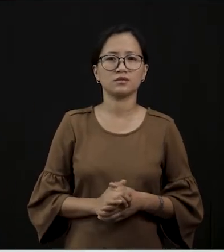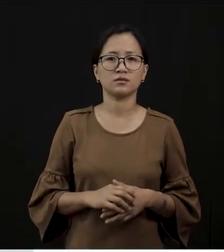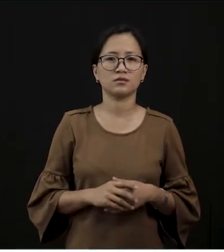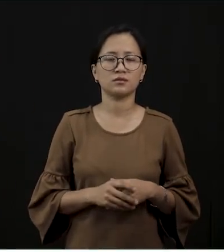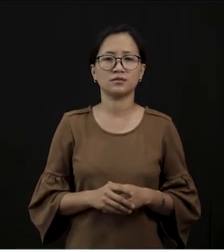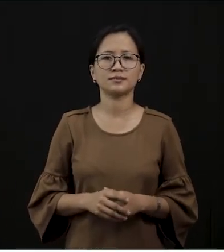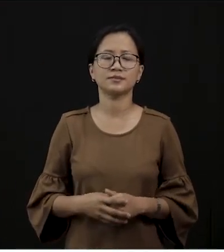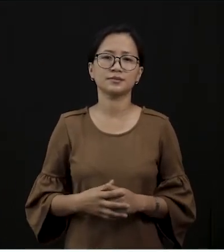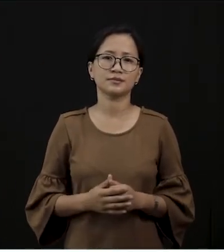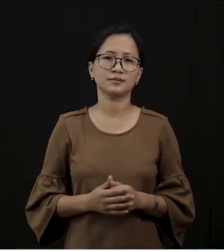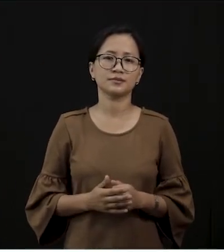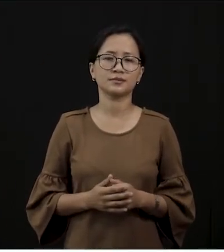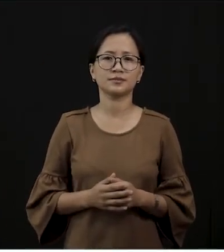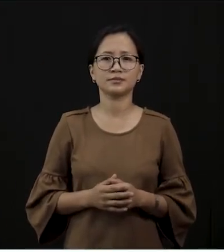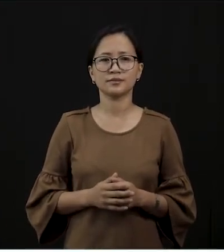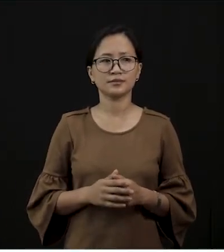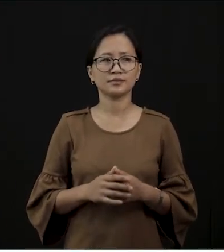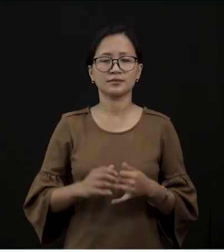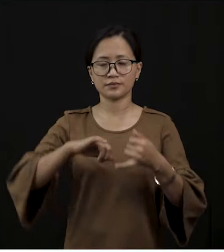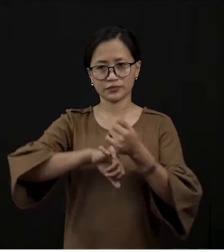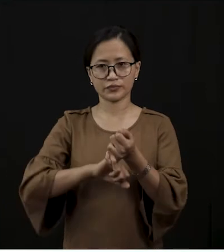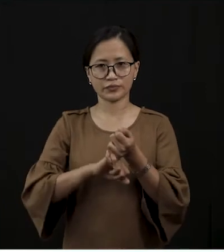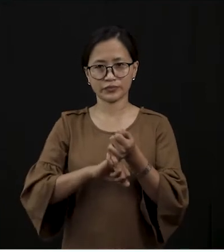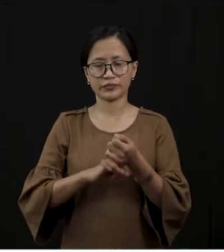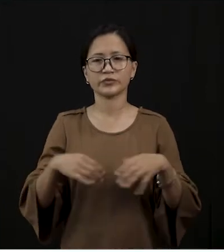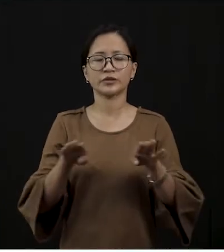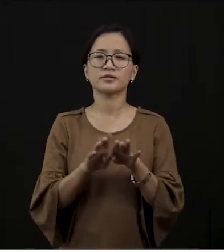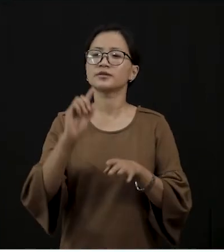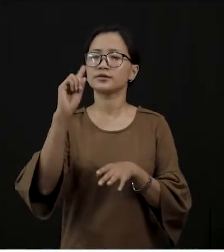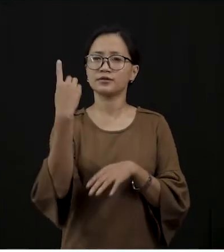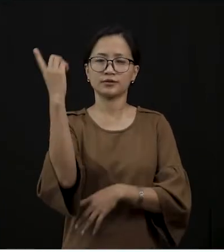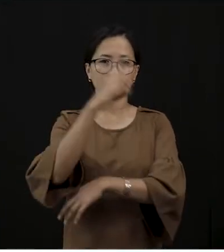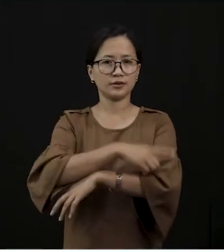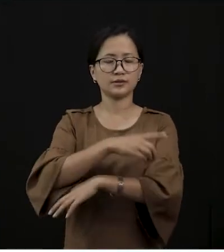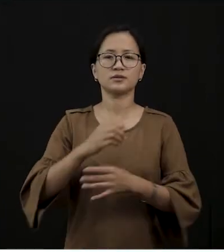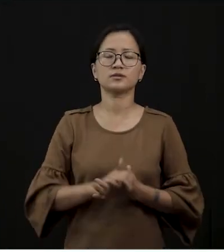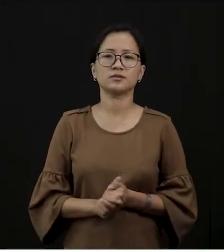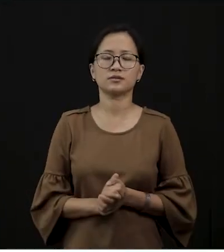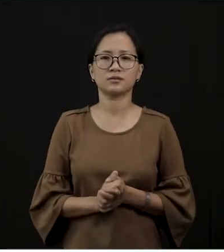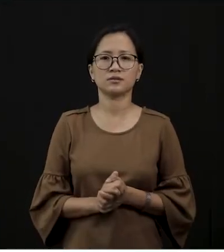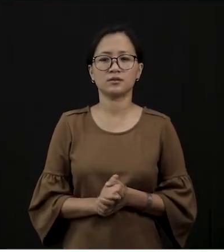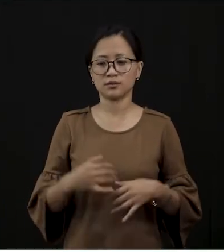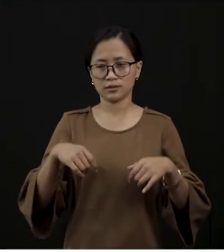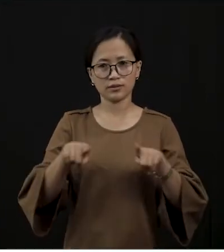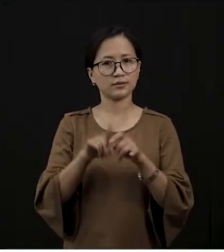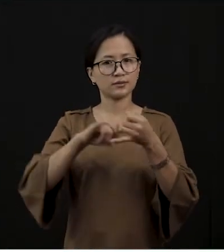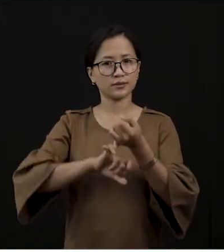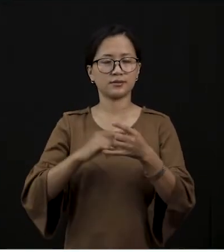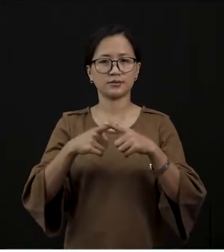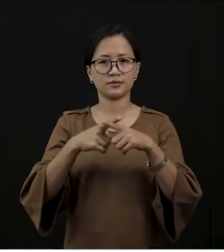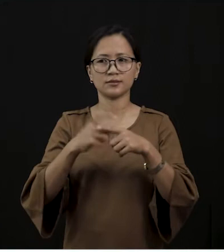Yes. Then, Sunday is the first day, right? And Saturday is